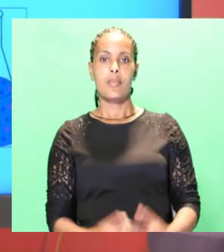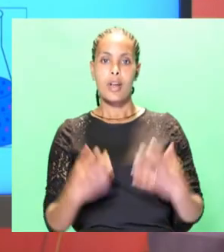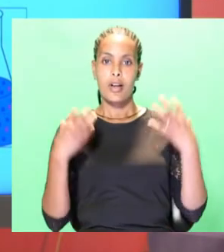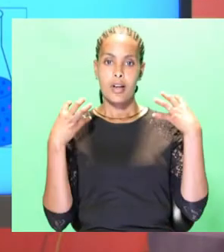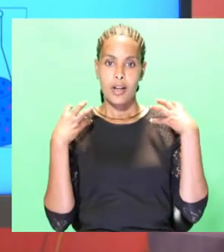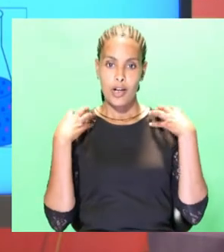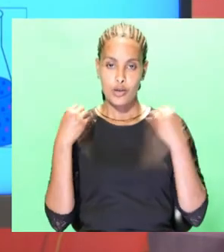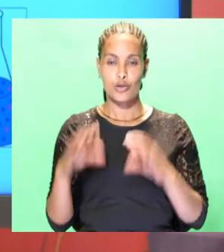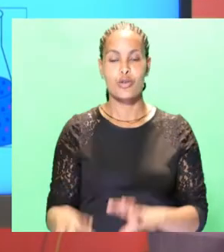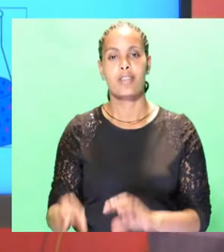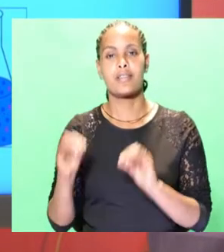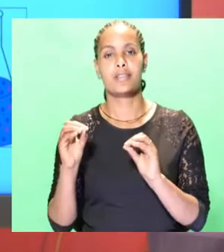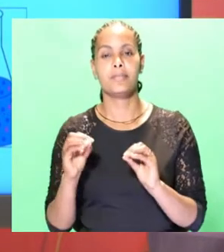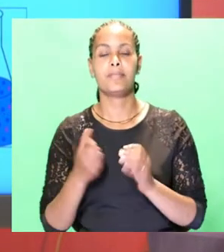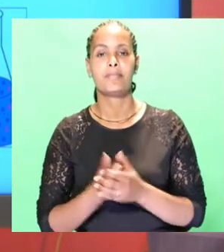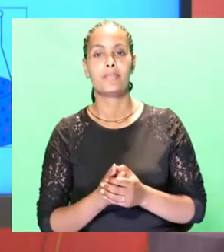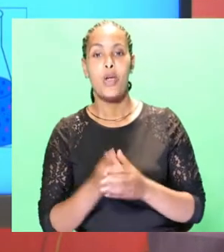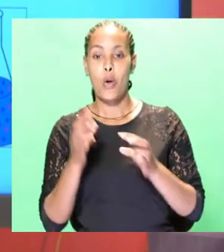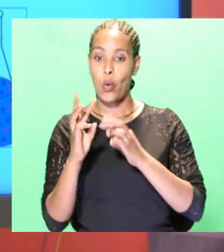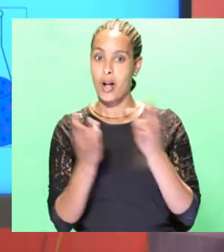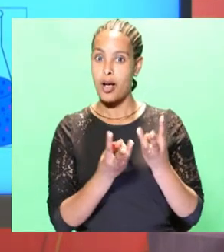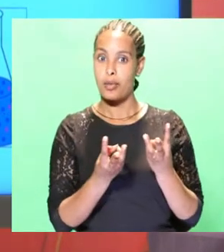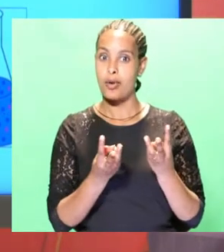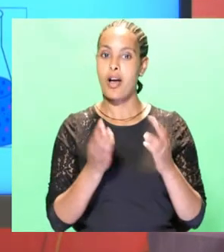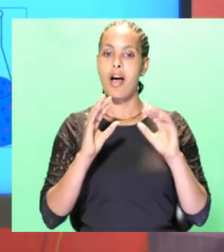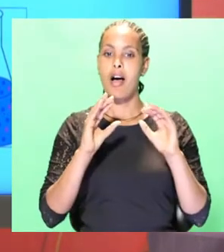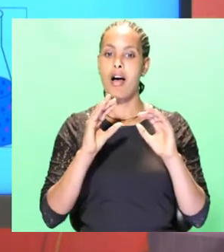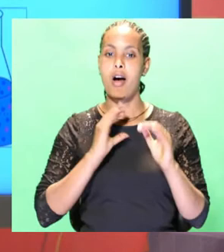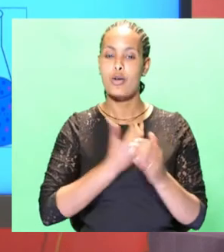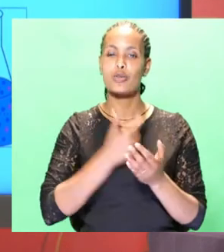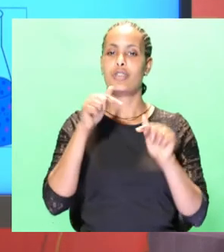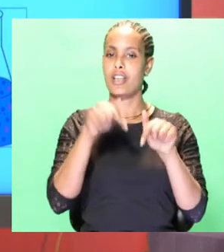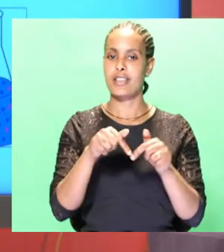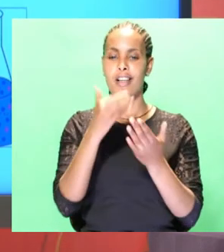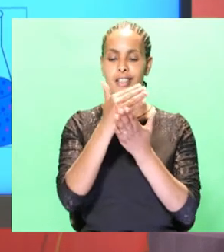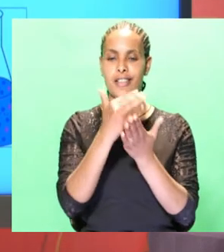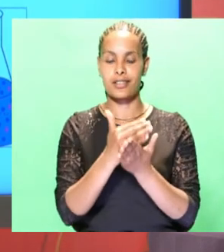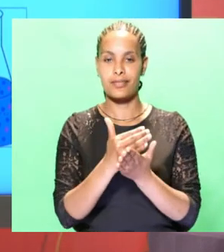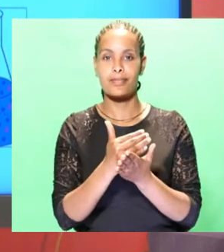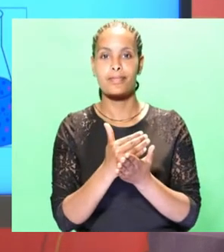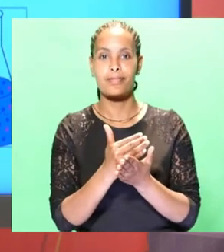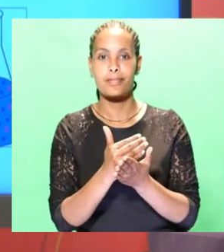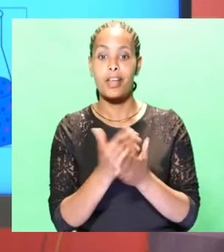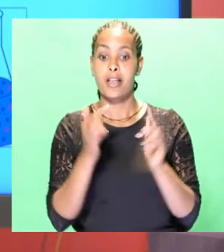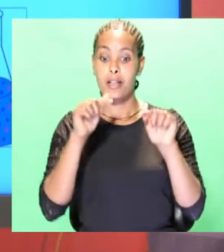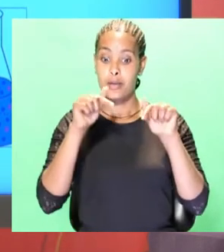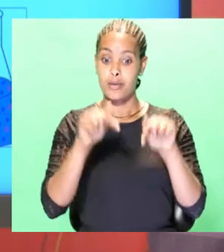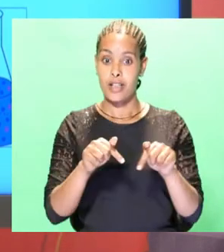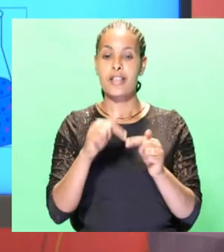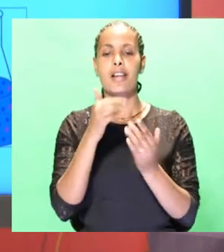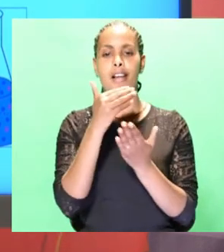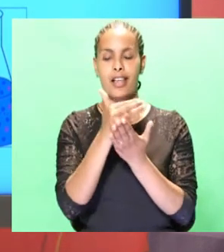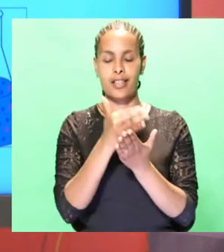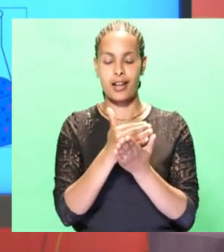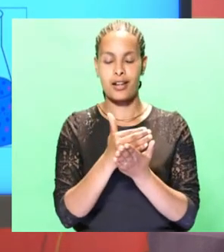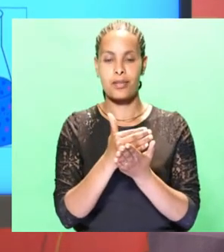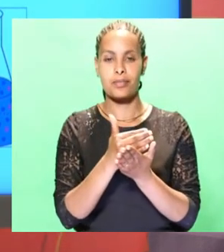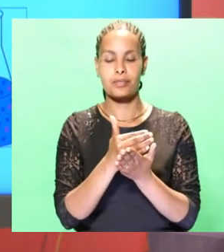Hello, students. Welcome to our today's lesson. In our today's